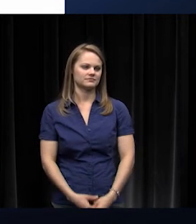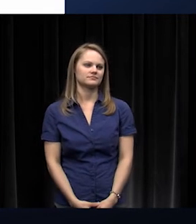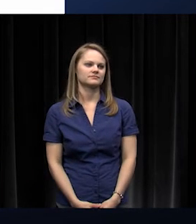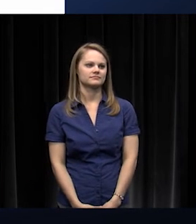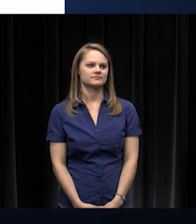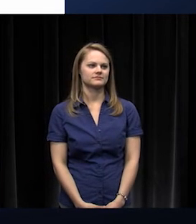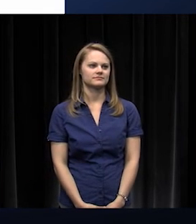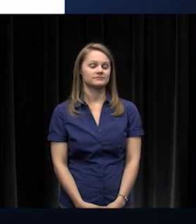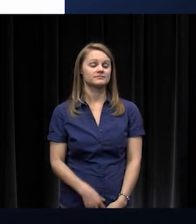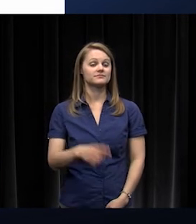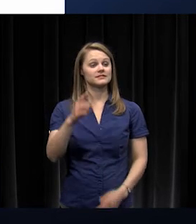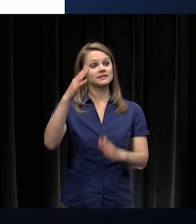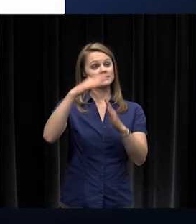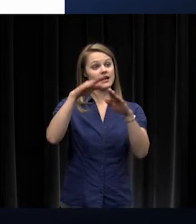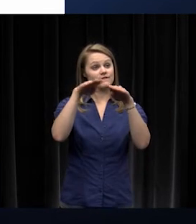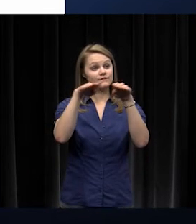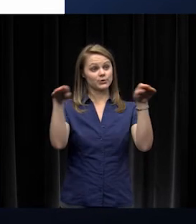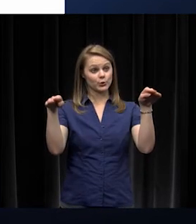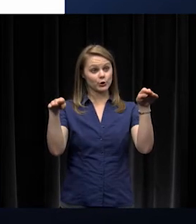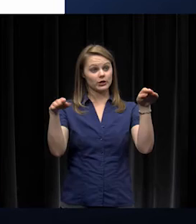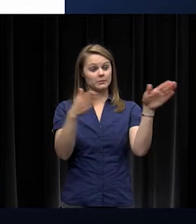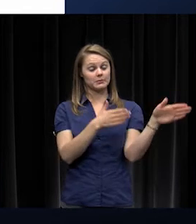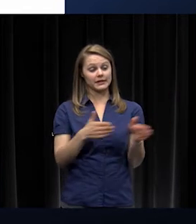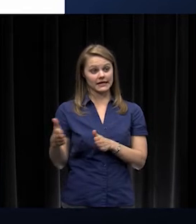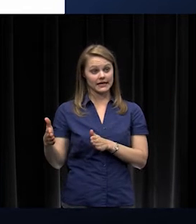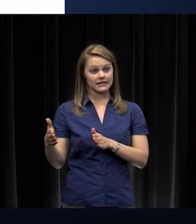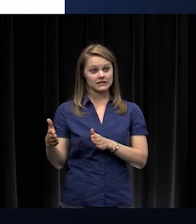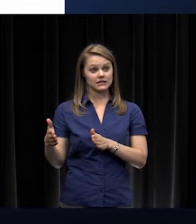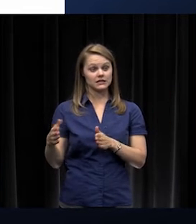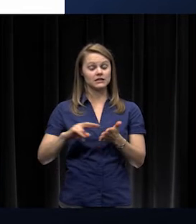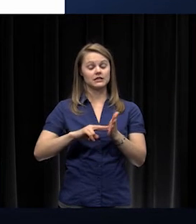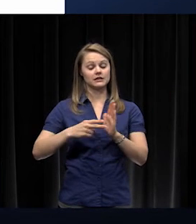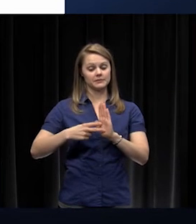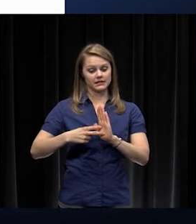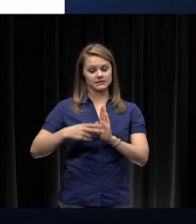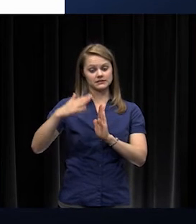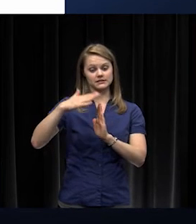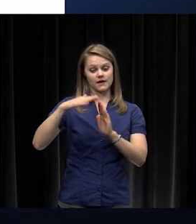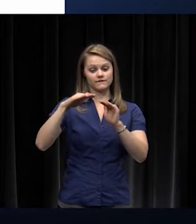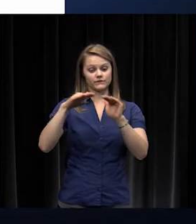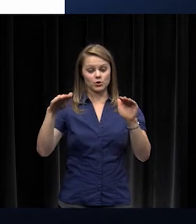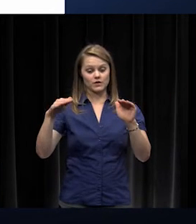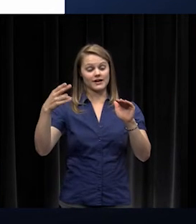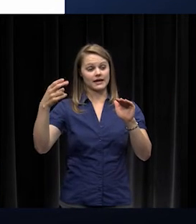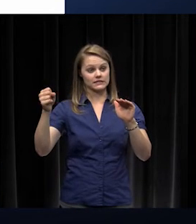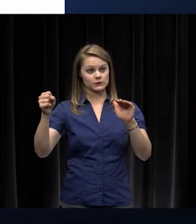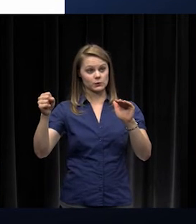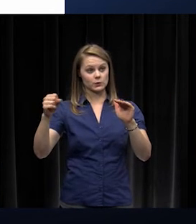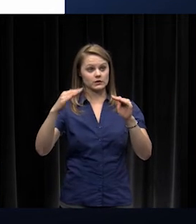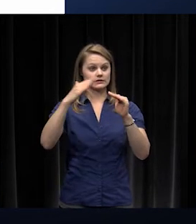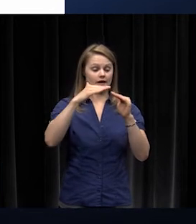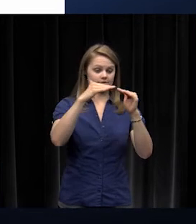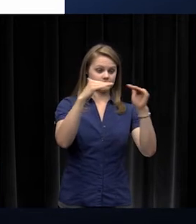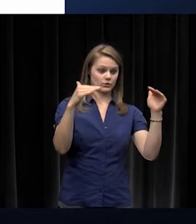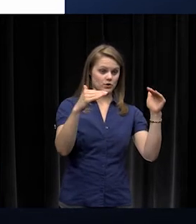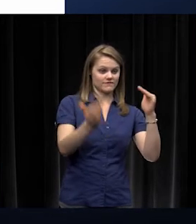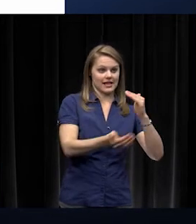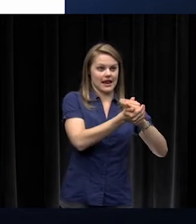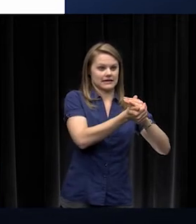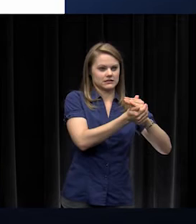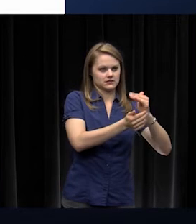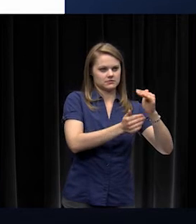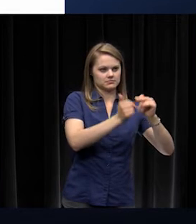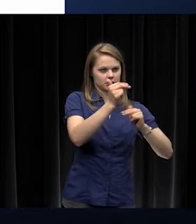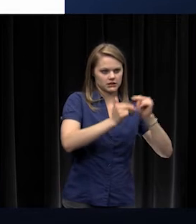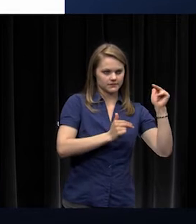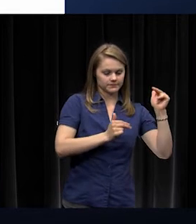This is the upper floor plan. So it'll be the upper level of the high school and the upper level of the annex. The upper